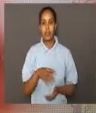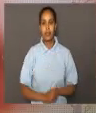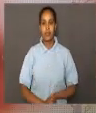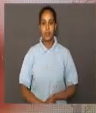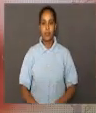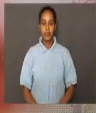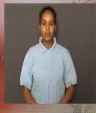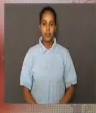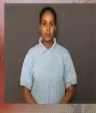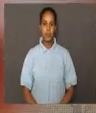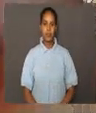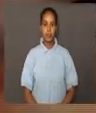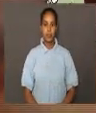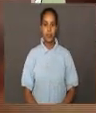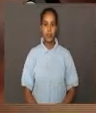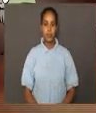to mix.